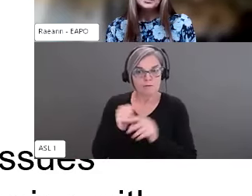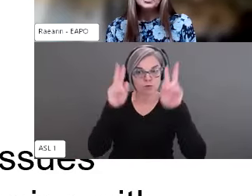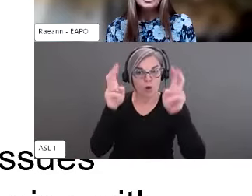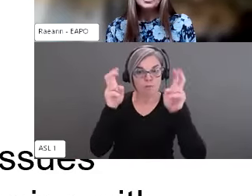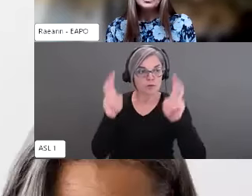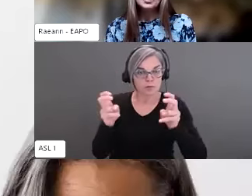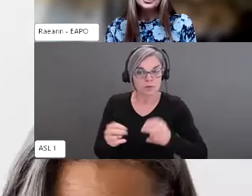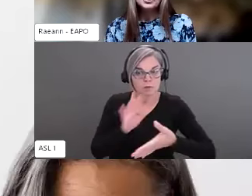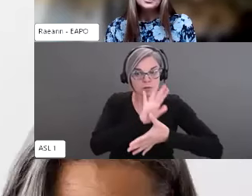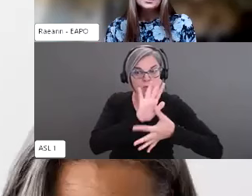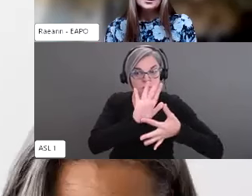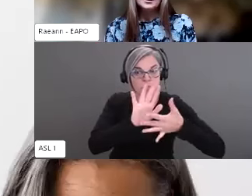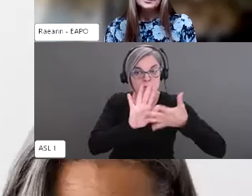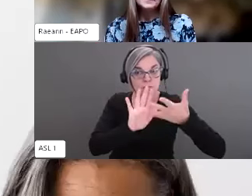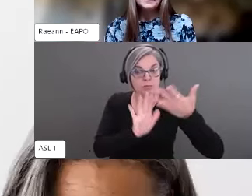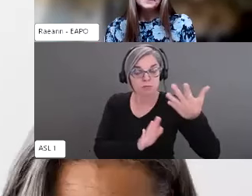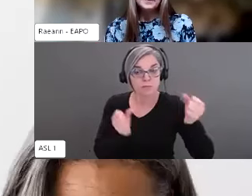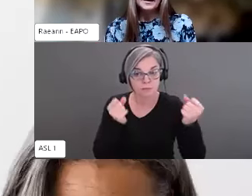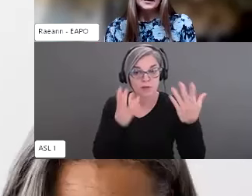to respond to the questions.